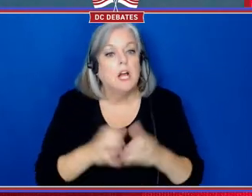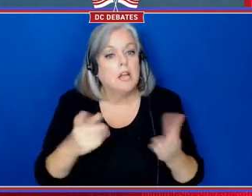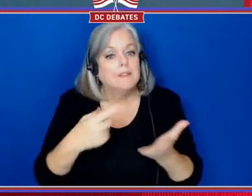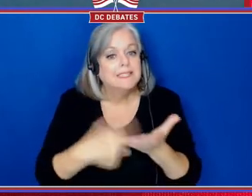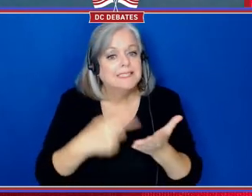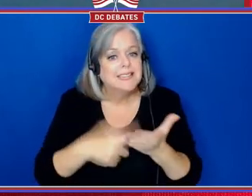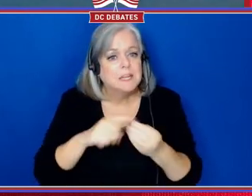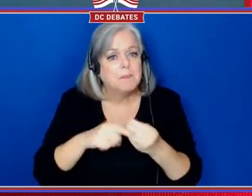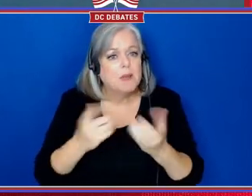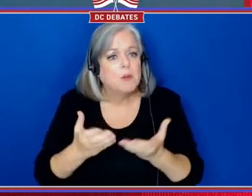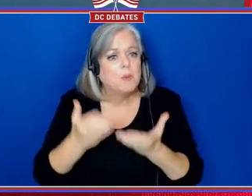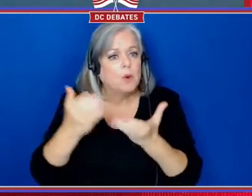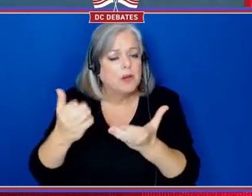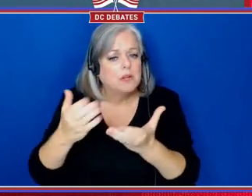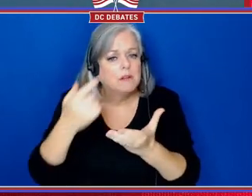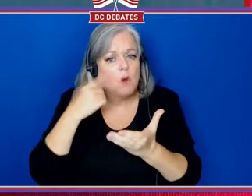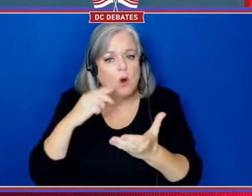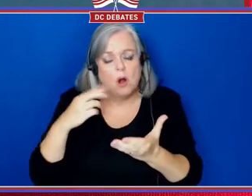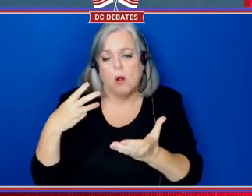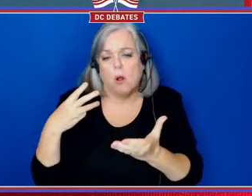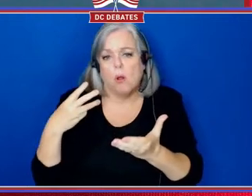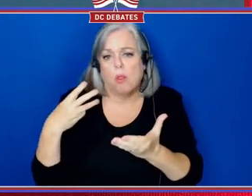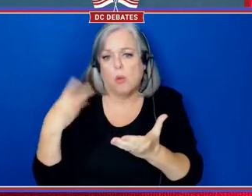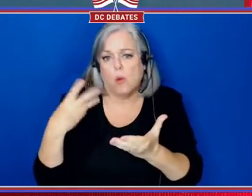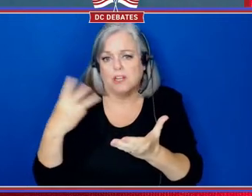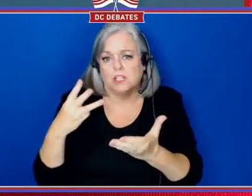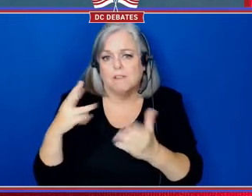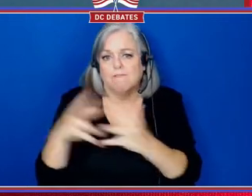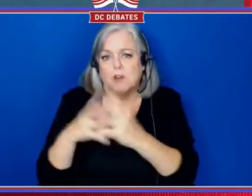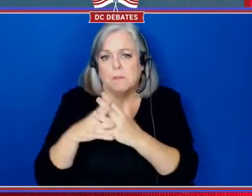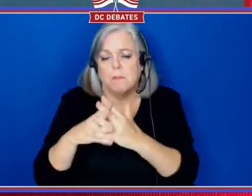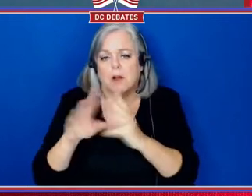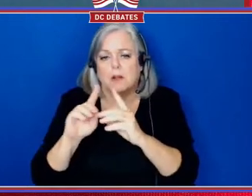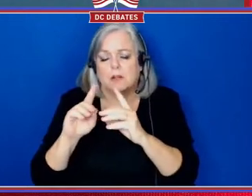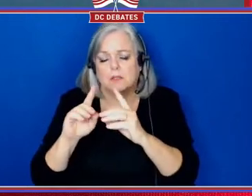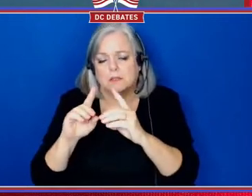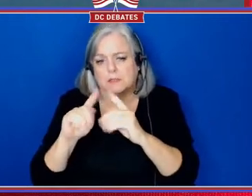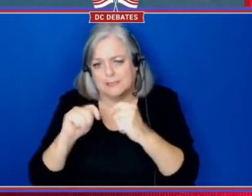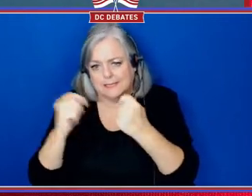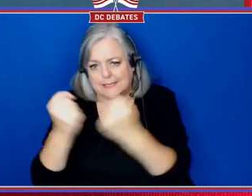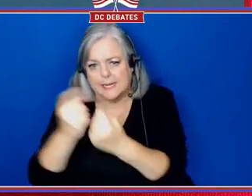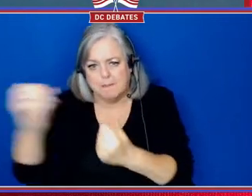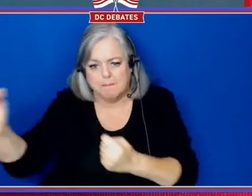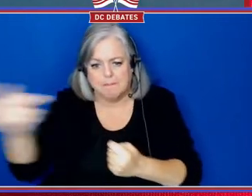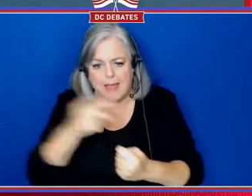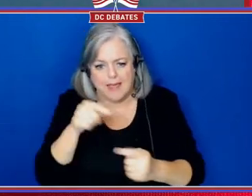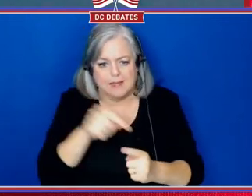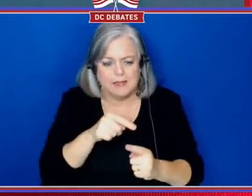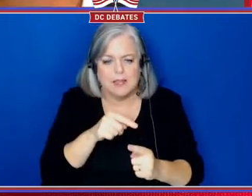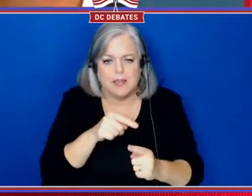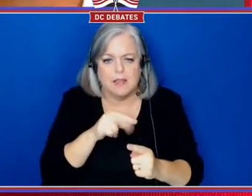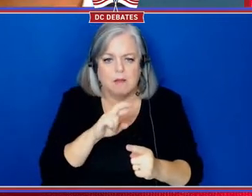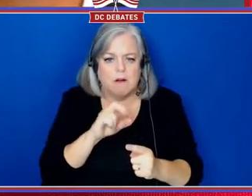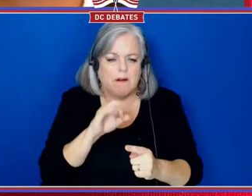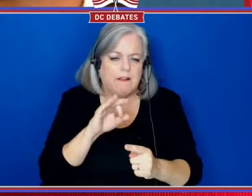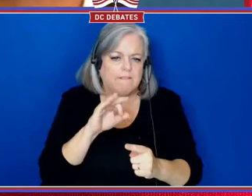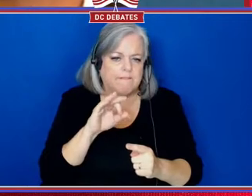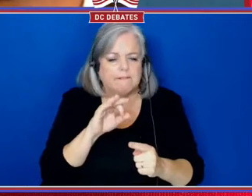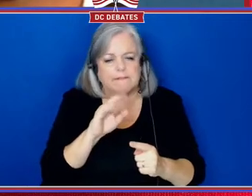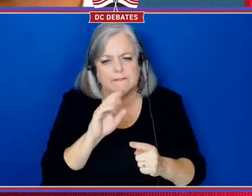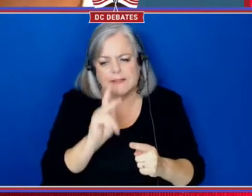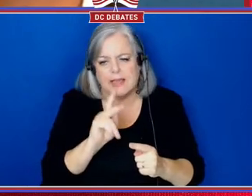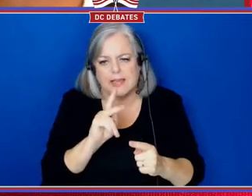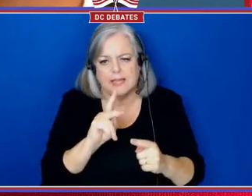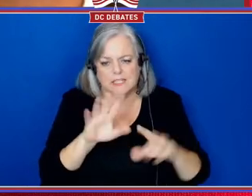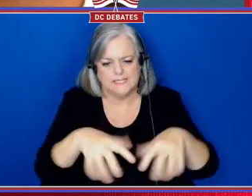Washington football team back to the district at the current RFK Stadium site. Do you support that effort? And what would you say to those who live